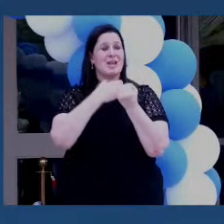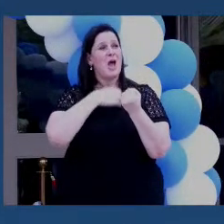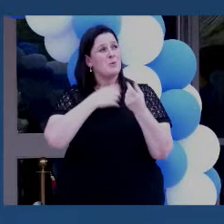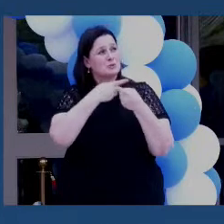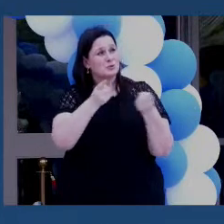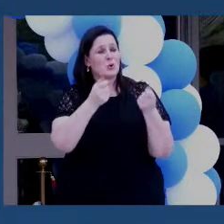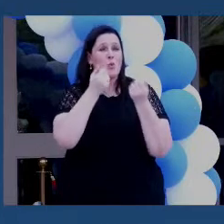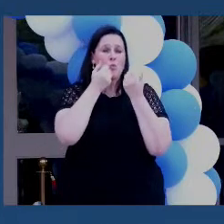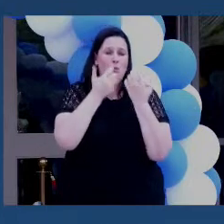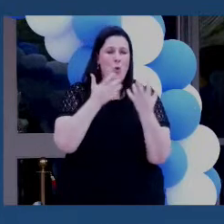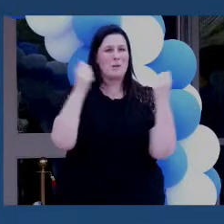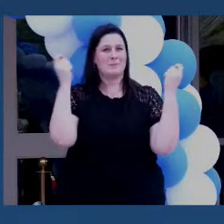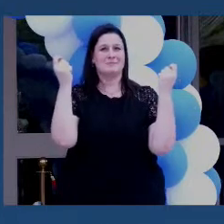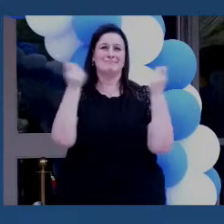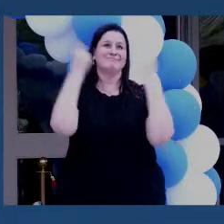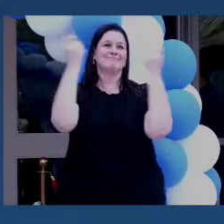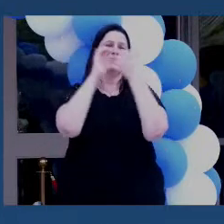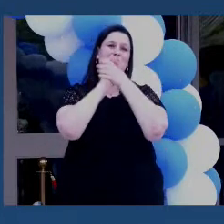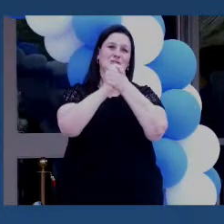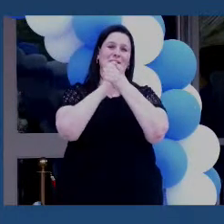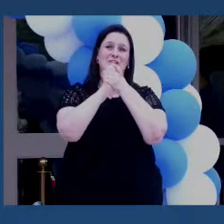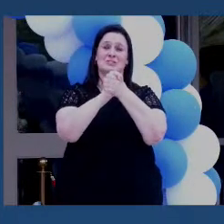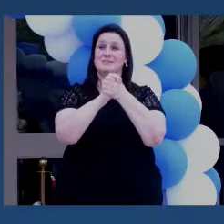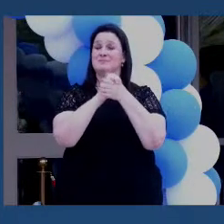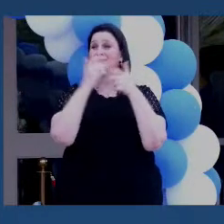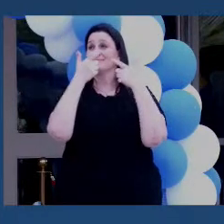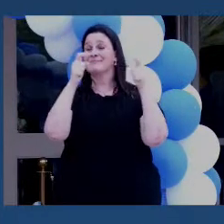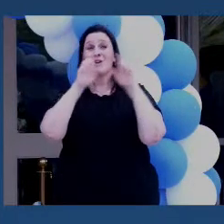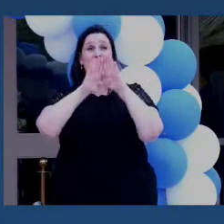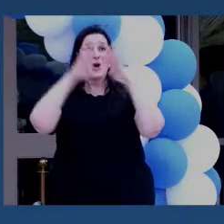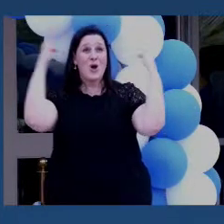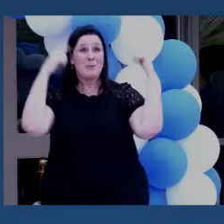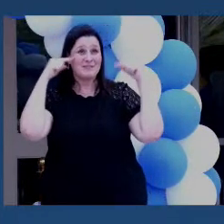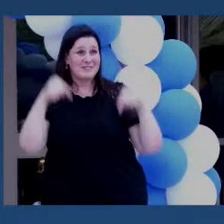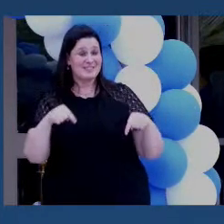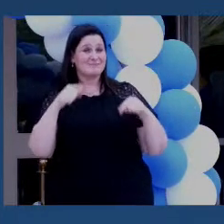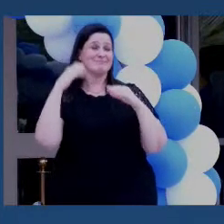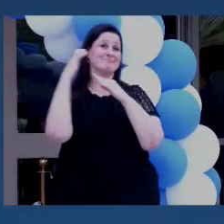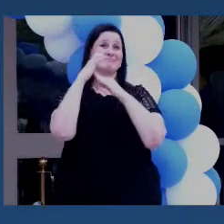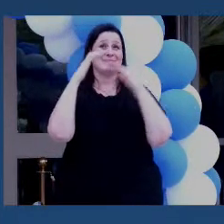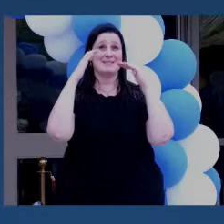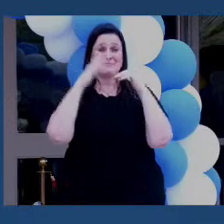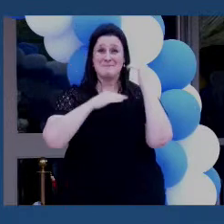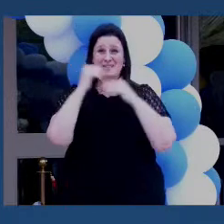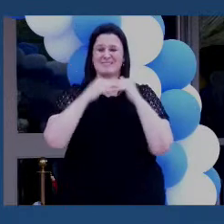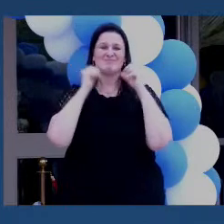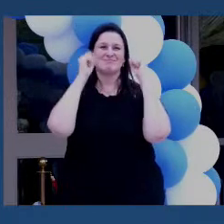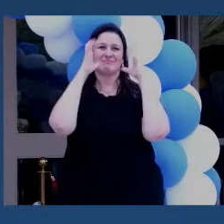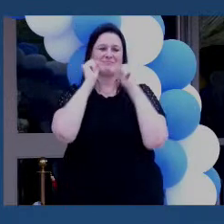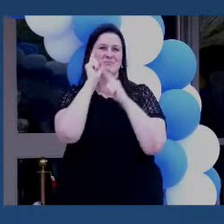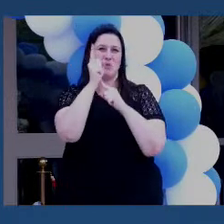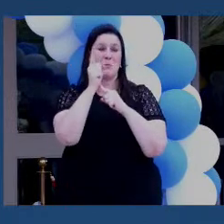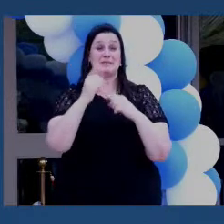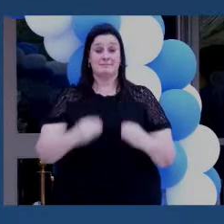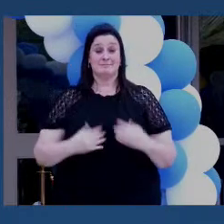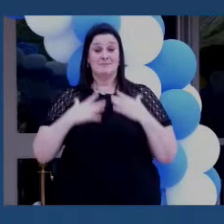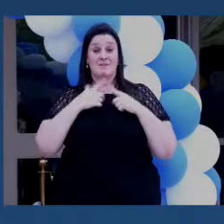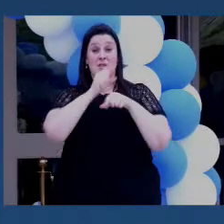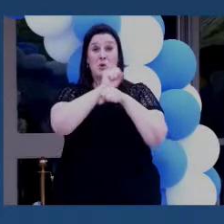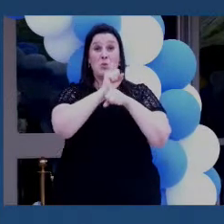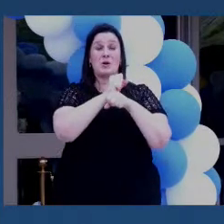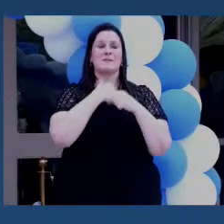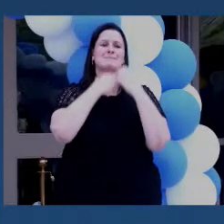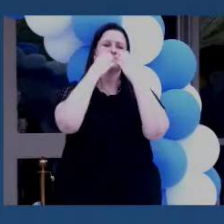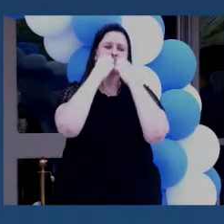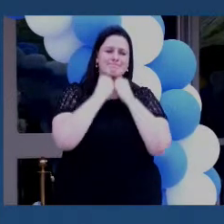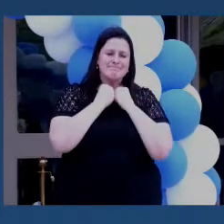congratulations. The grand opening of the Maurice Pritchett Senior Academy is a truly historic moment, inspired by the work of the beloved